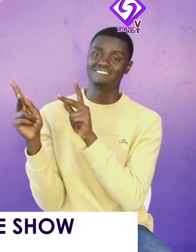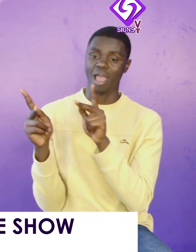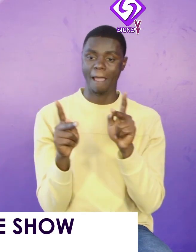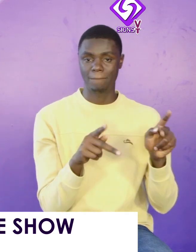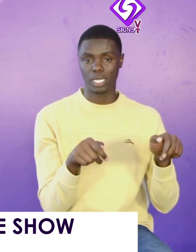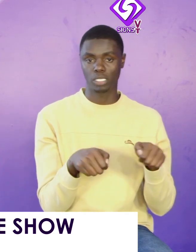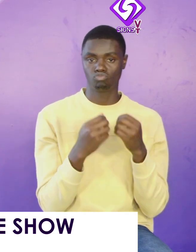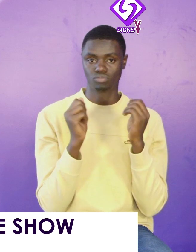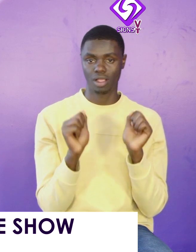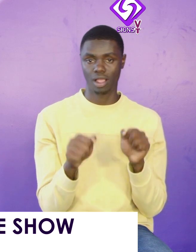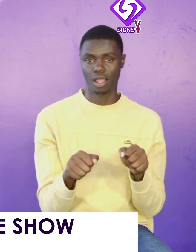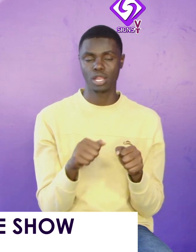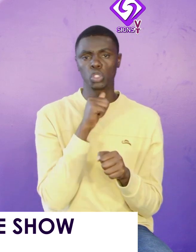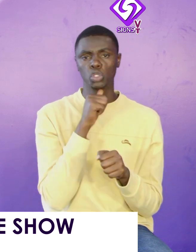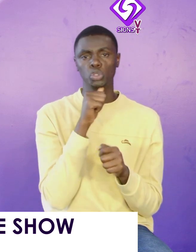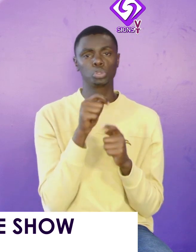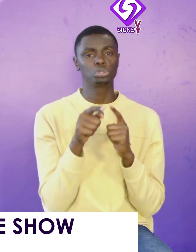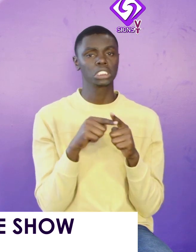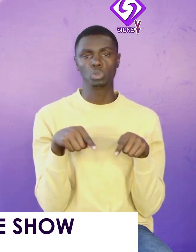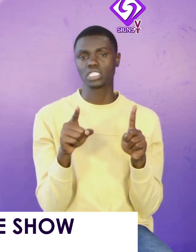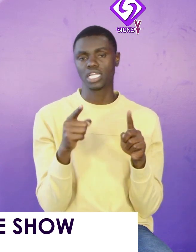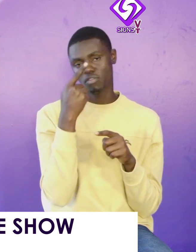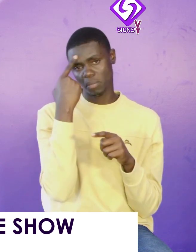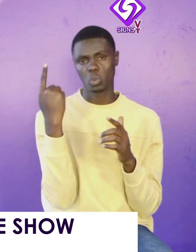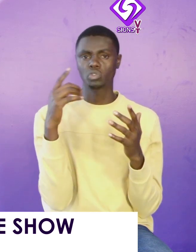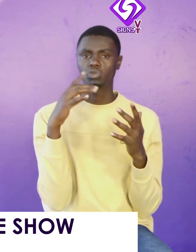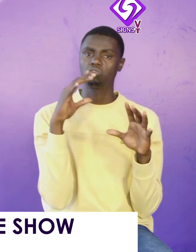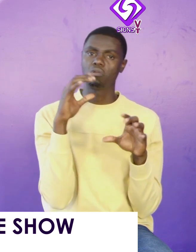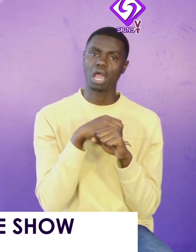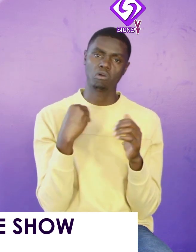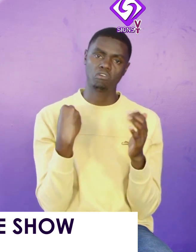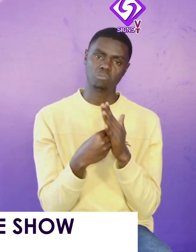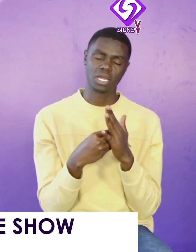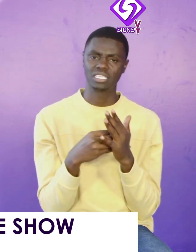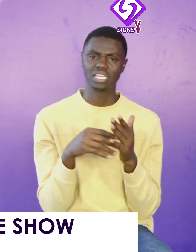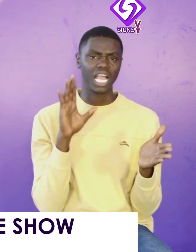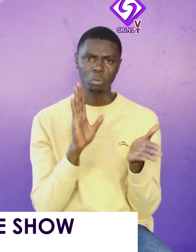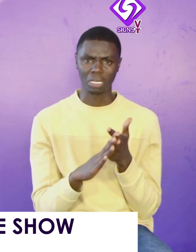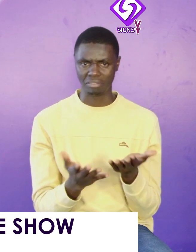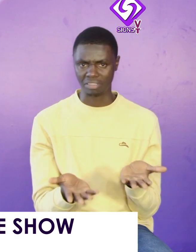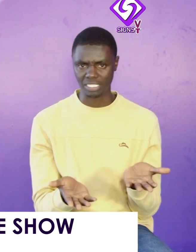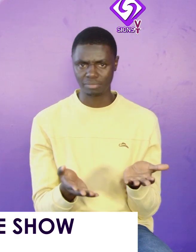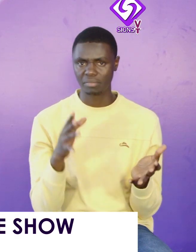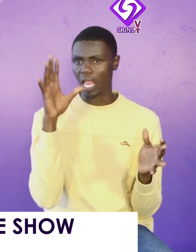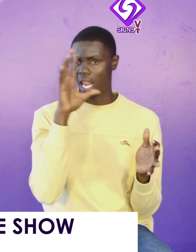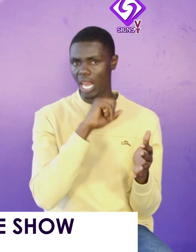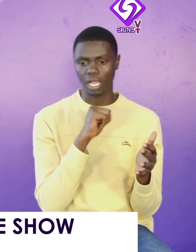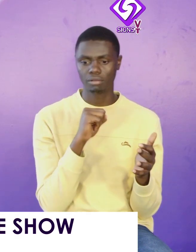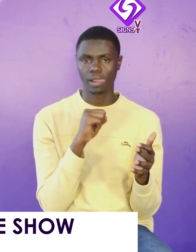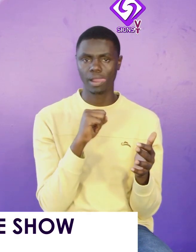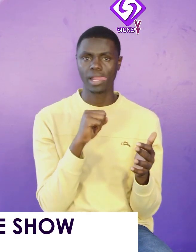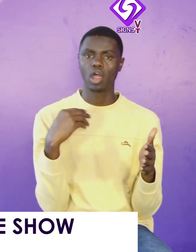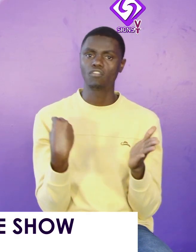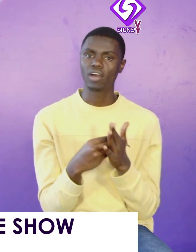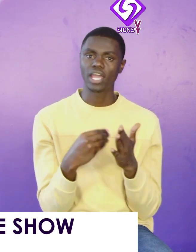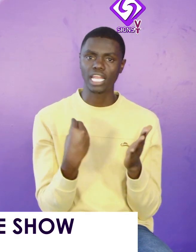break. So don't kill yourself because of lack of money. Can you believe it? Lack of